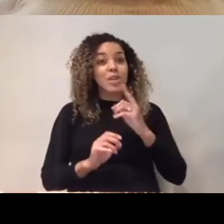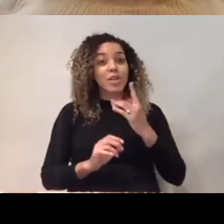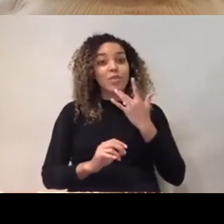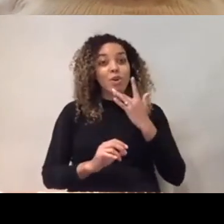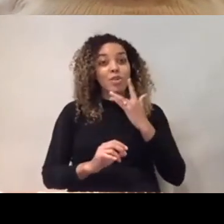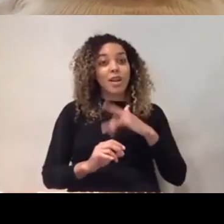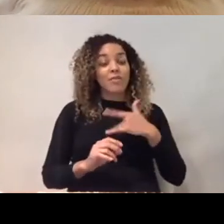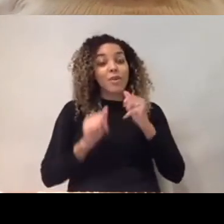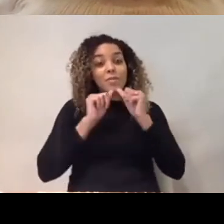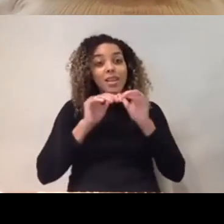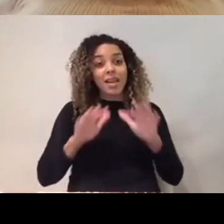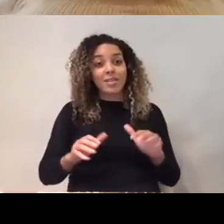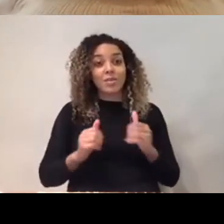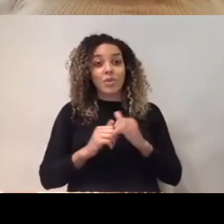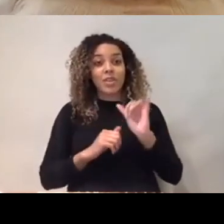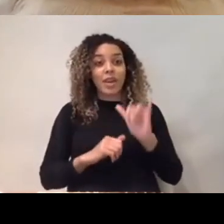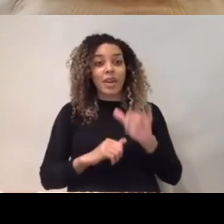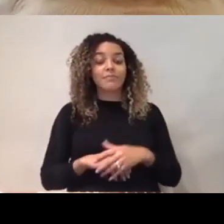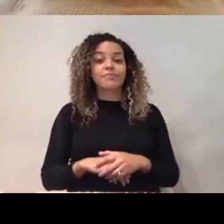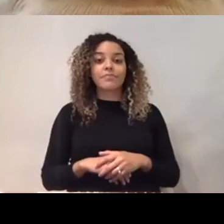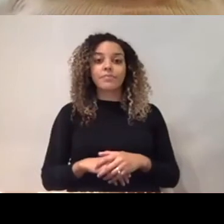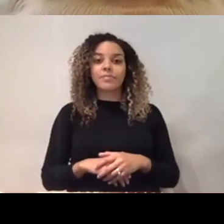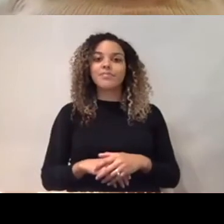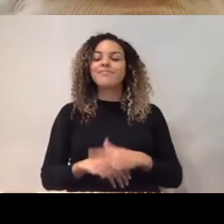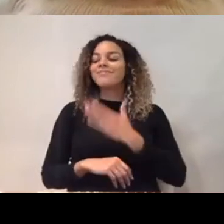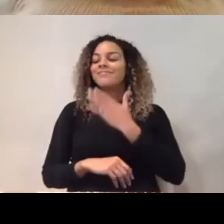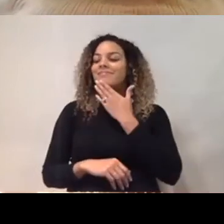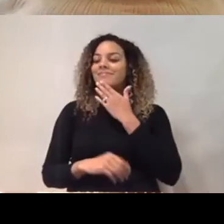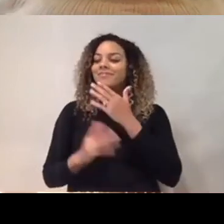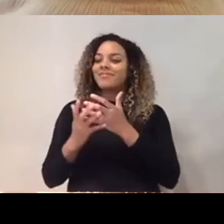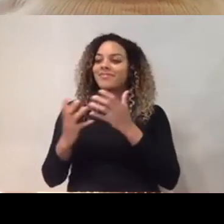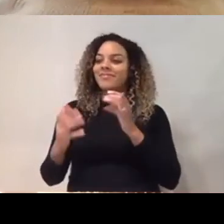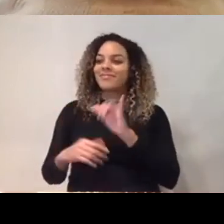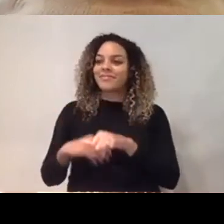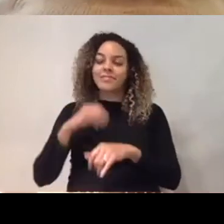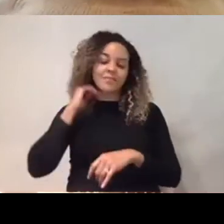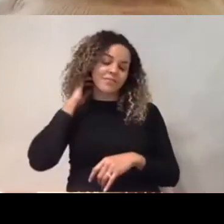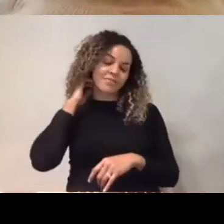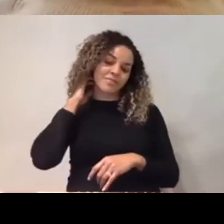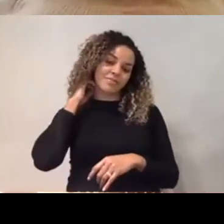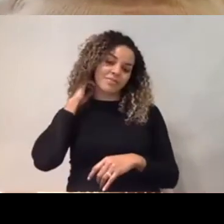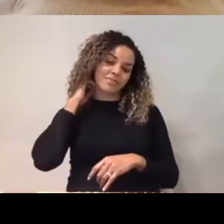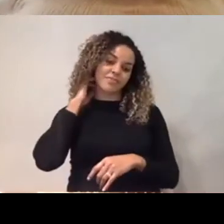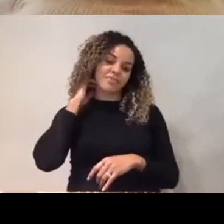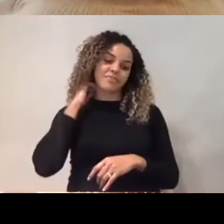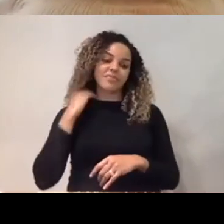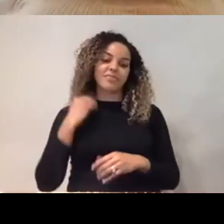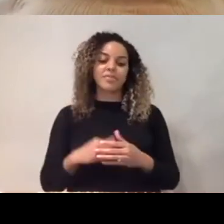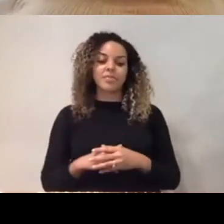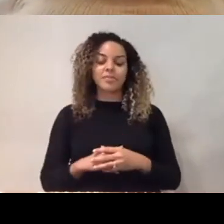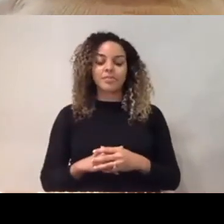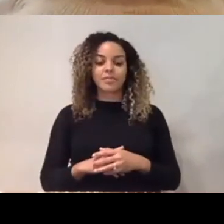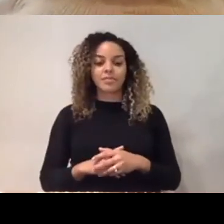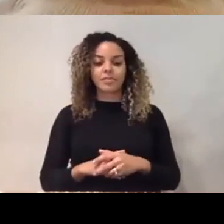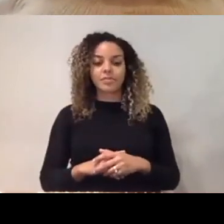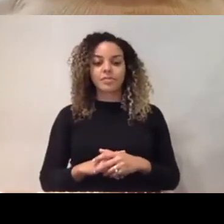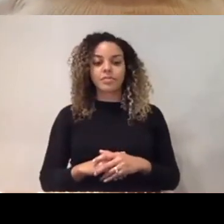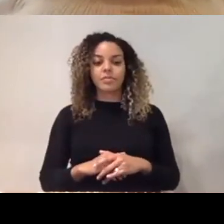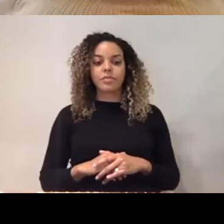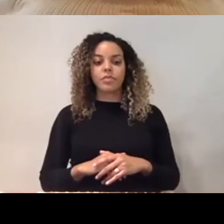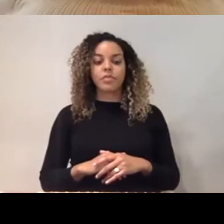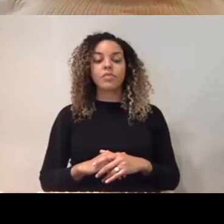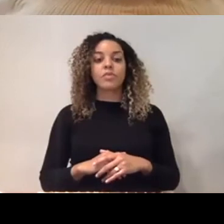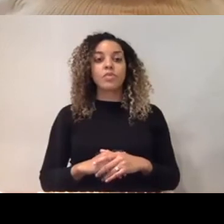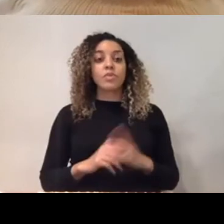had gone through. Thank you for that. And I mean, we've talked a bit about covering different types